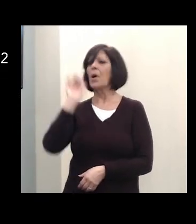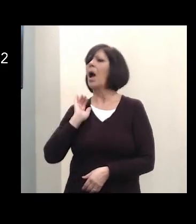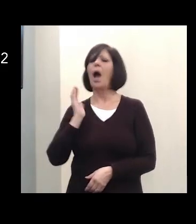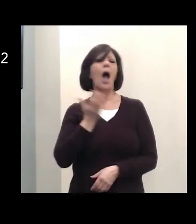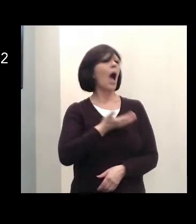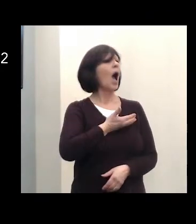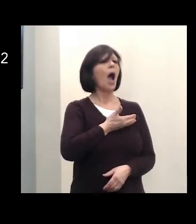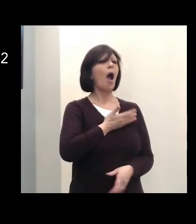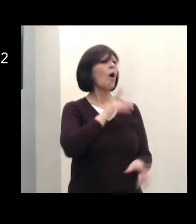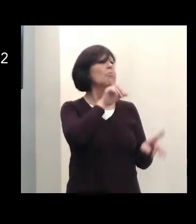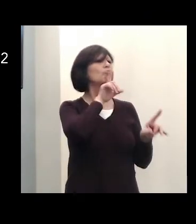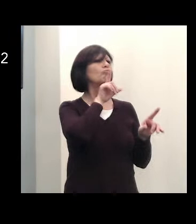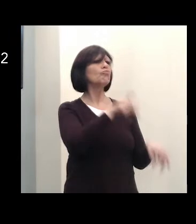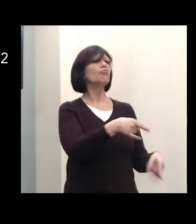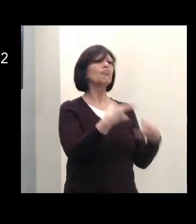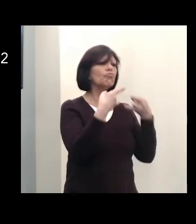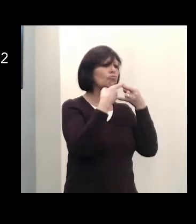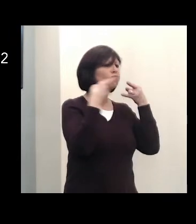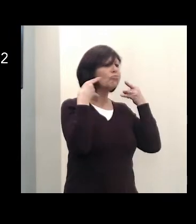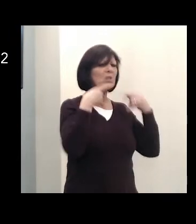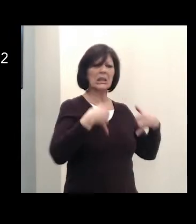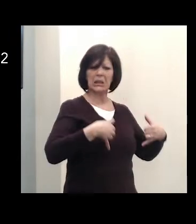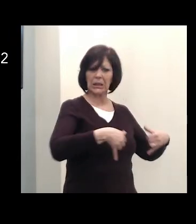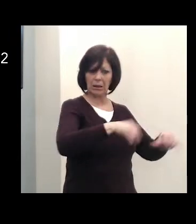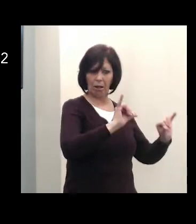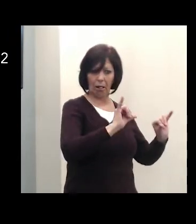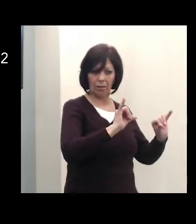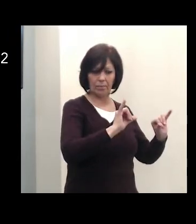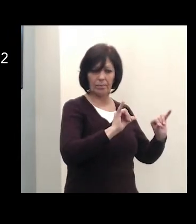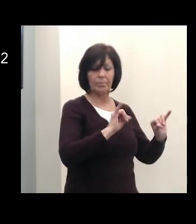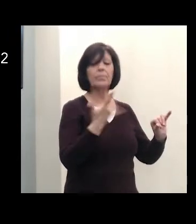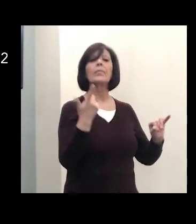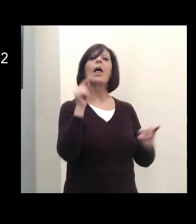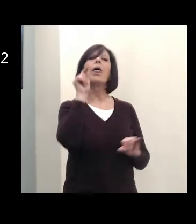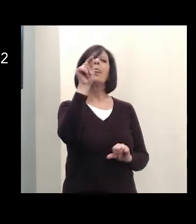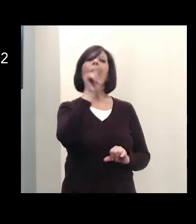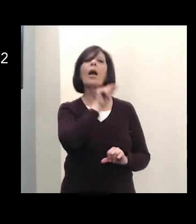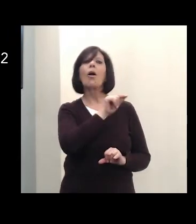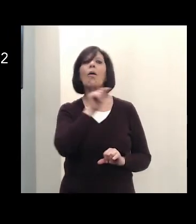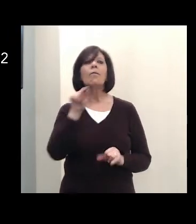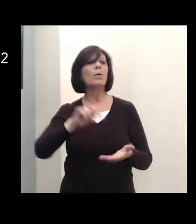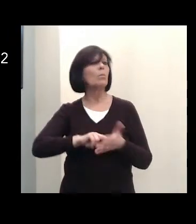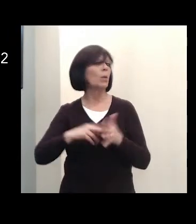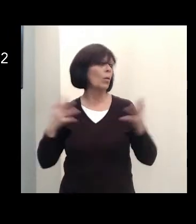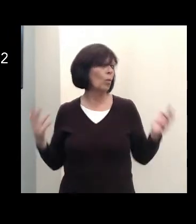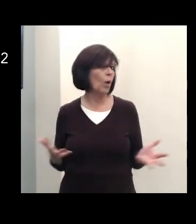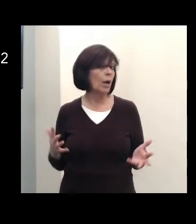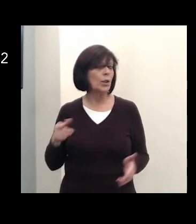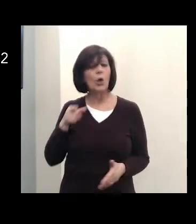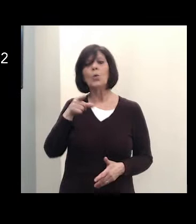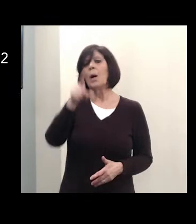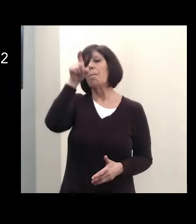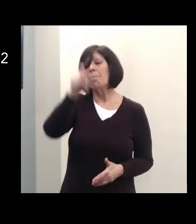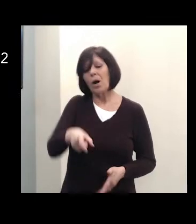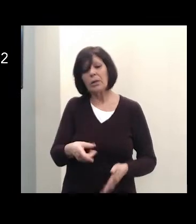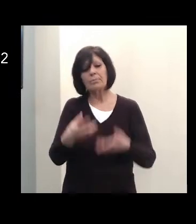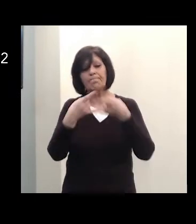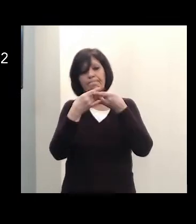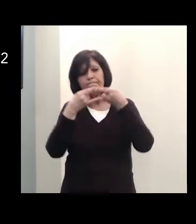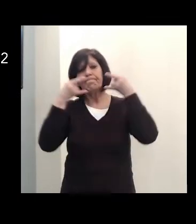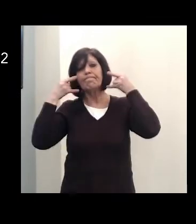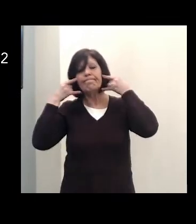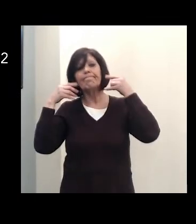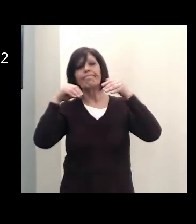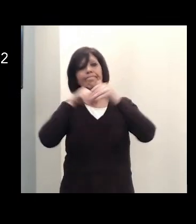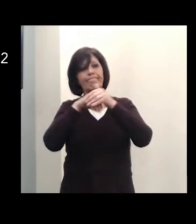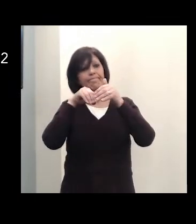mask requirement is still in effect. So therefore, you have to wear a mask when you're indoors and you're in a public-facing location